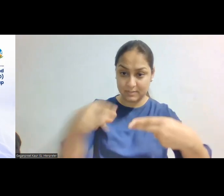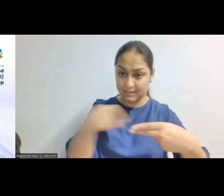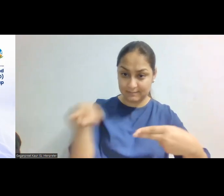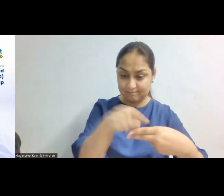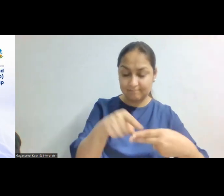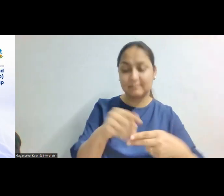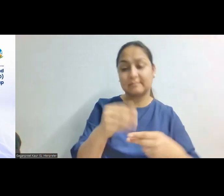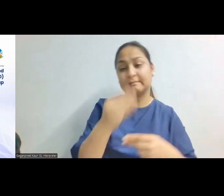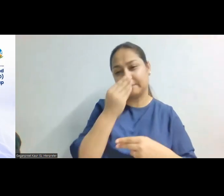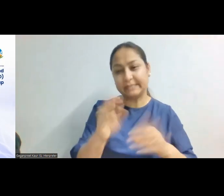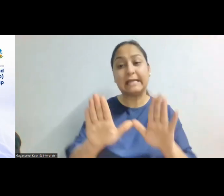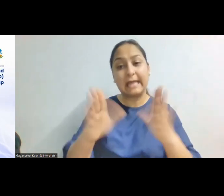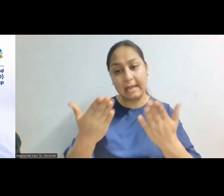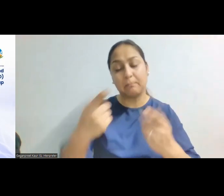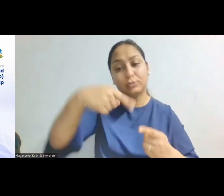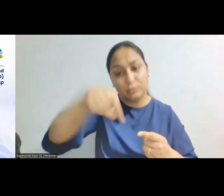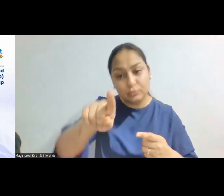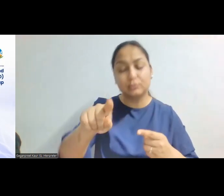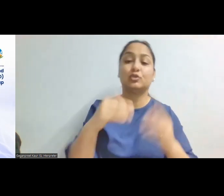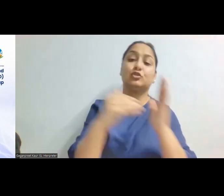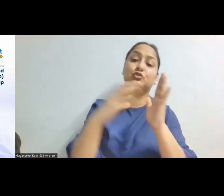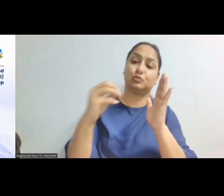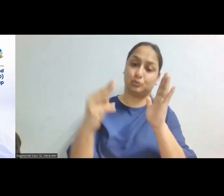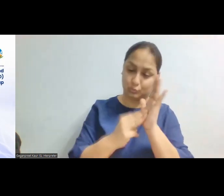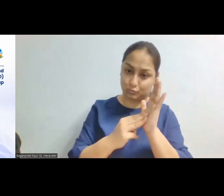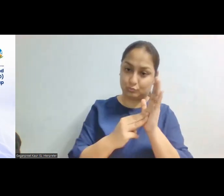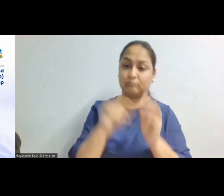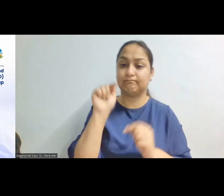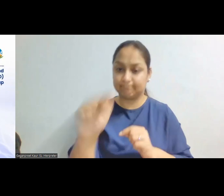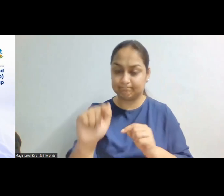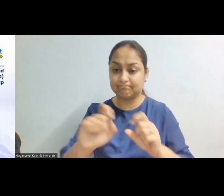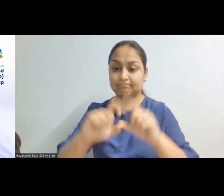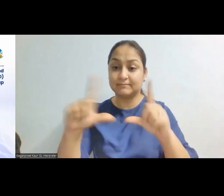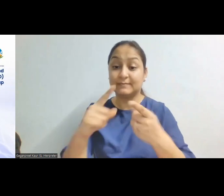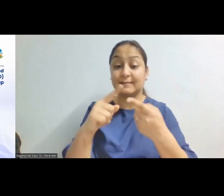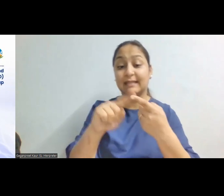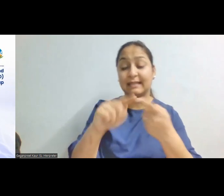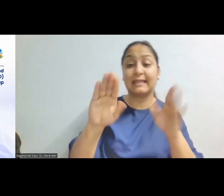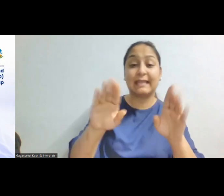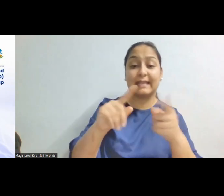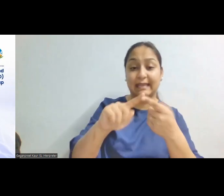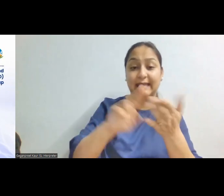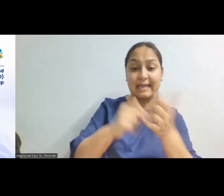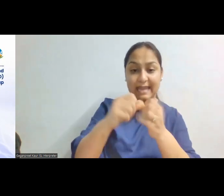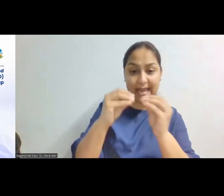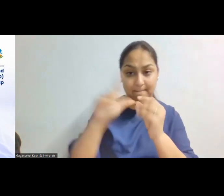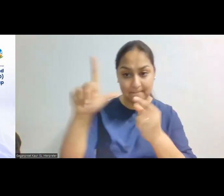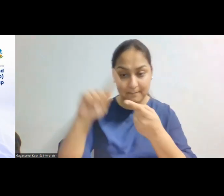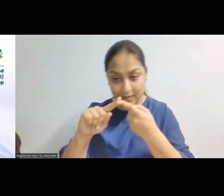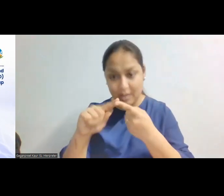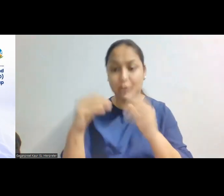the captions from the Zoom meeting by pressing Enable CC at the bottom of your Zoom meeting